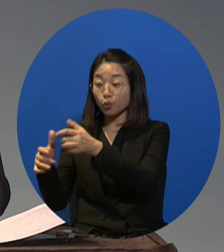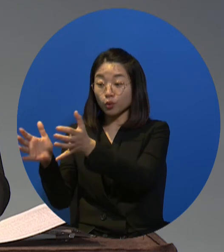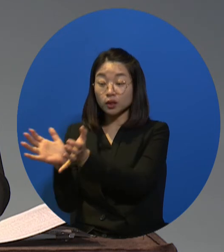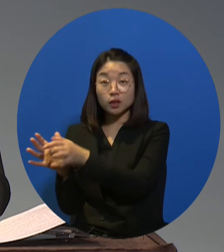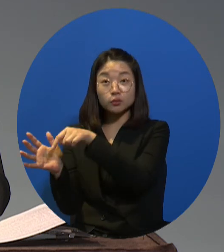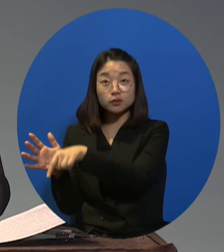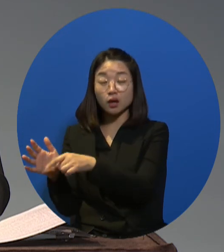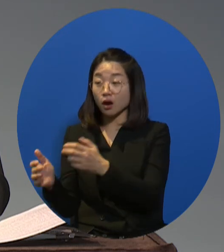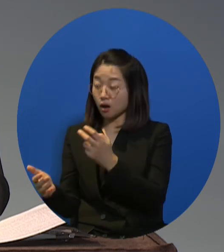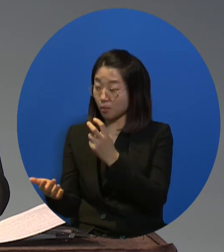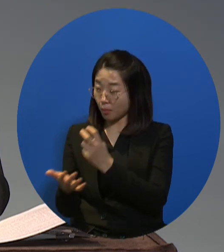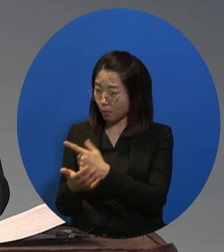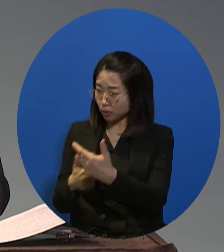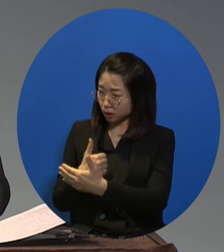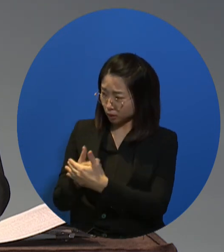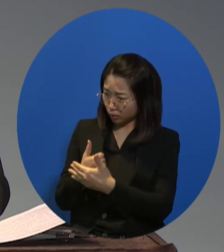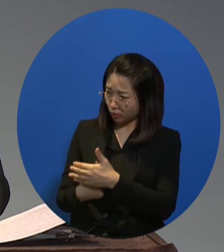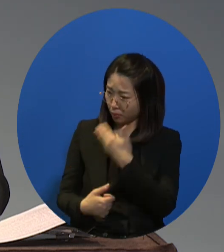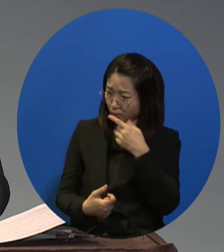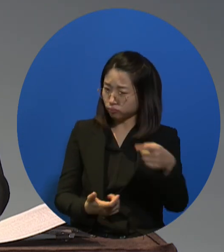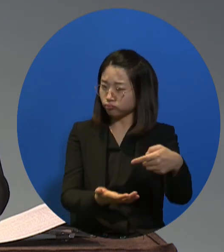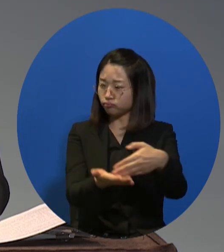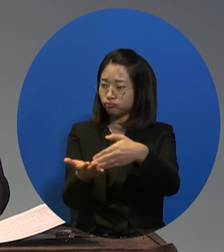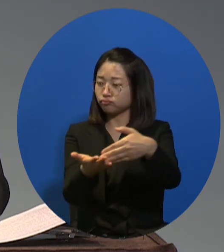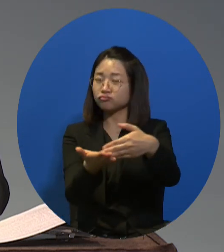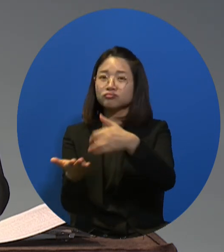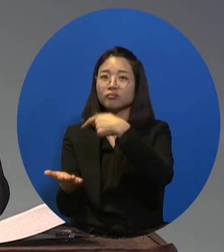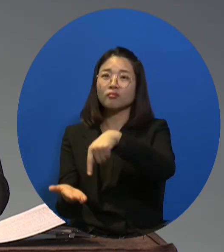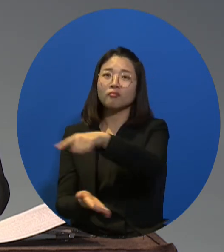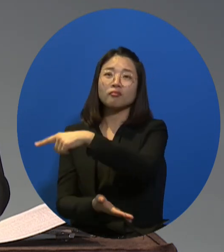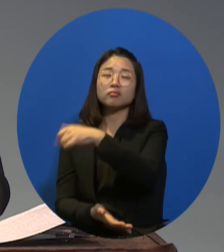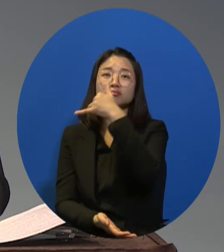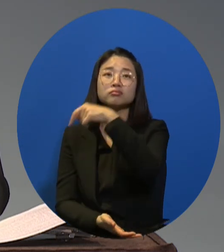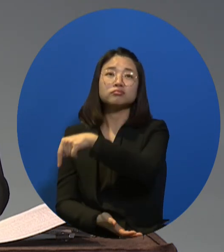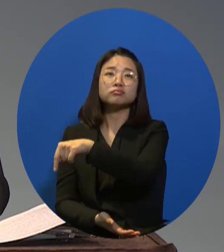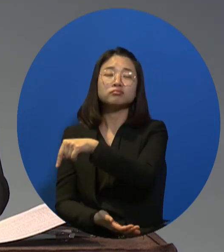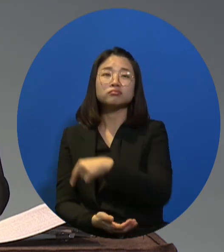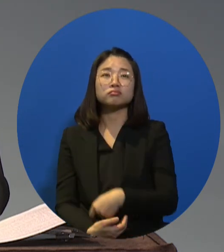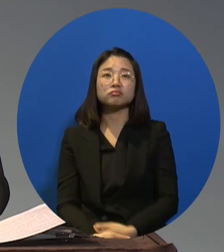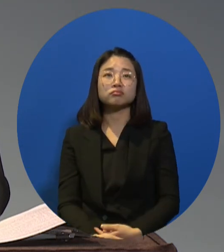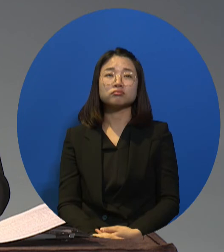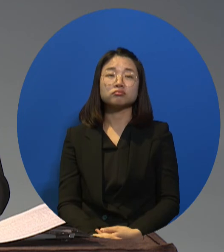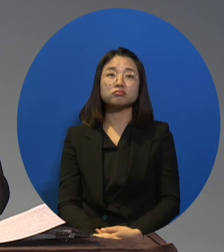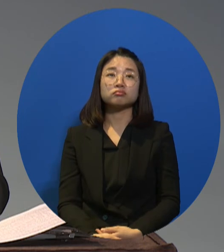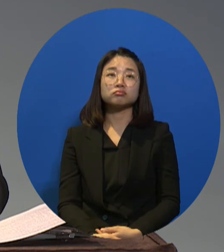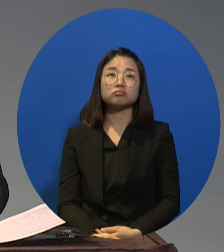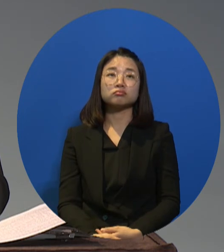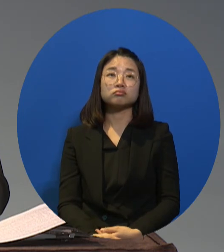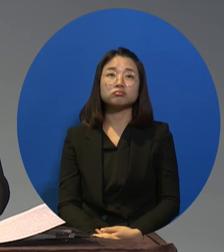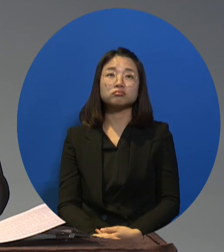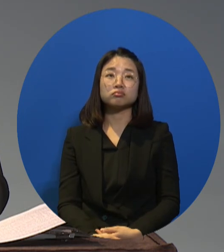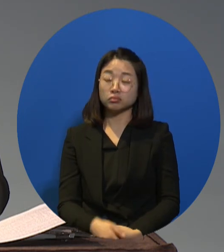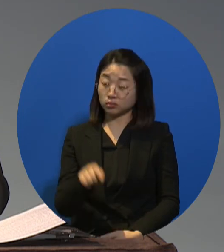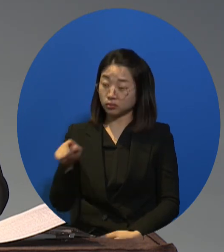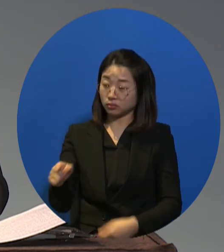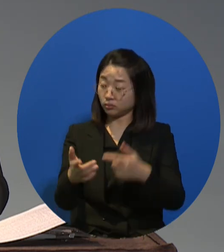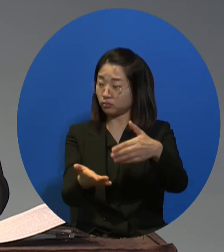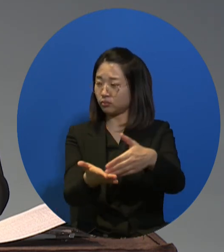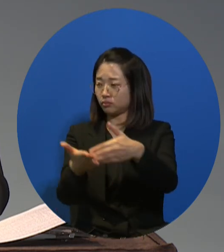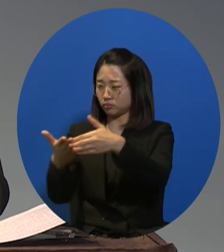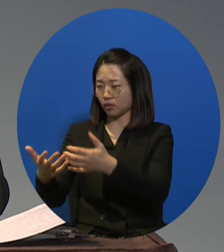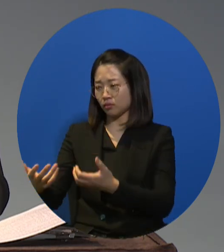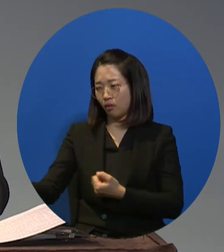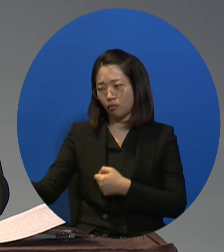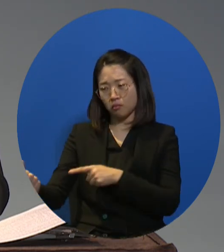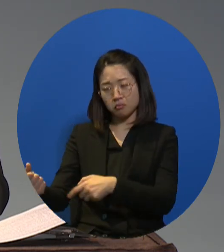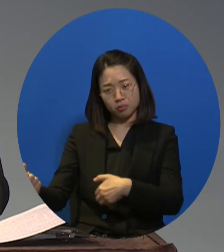an individual and their complaints. Right now, the Legal Aid Association provides legal support for individuals and groups who